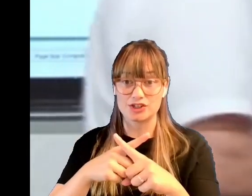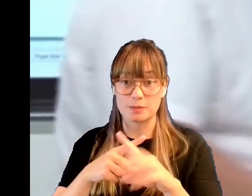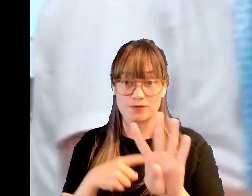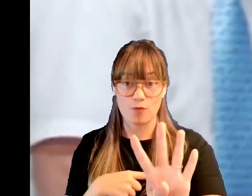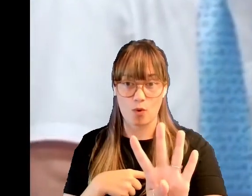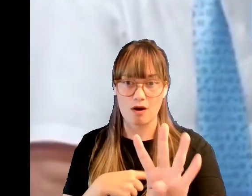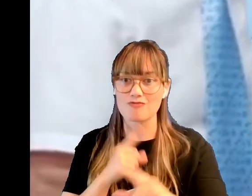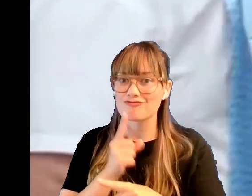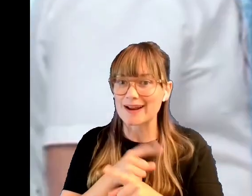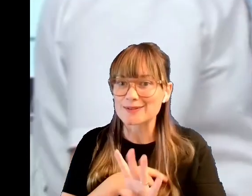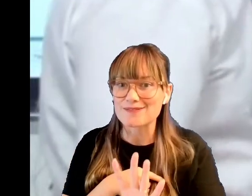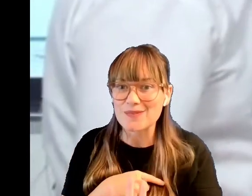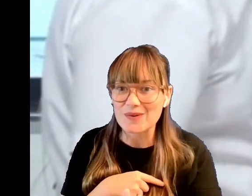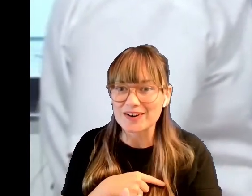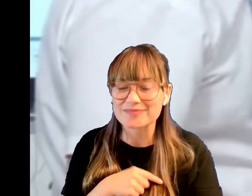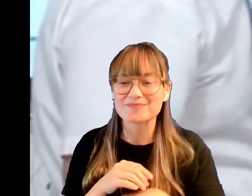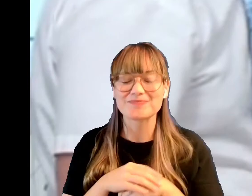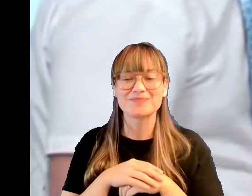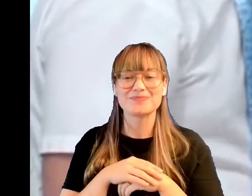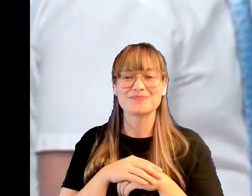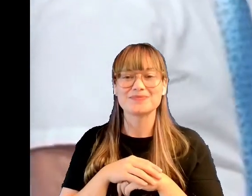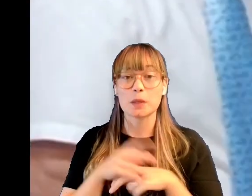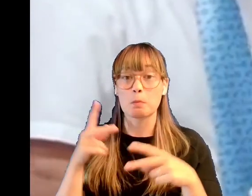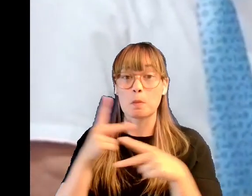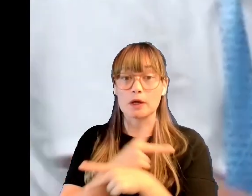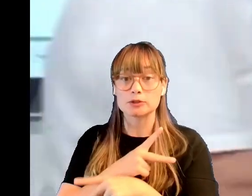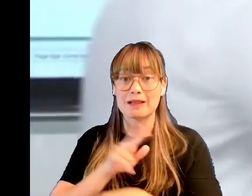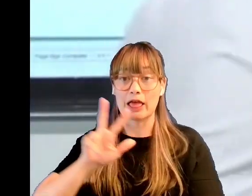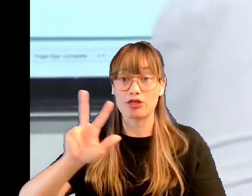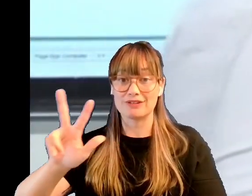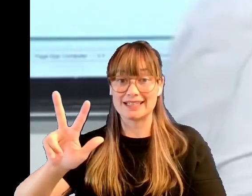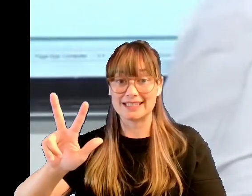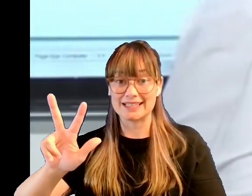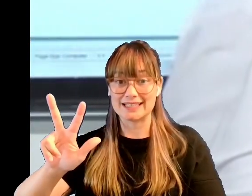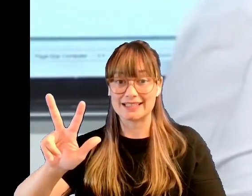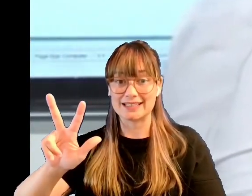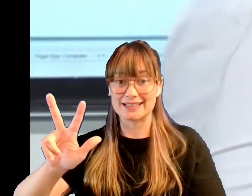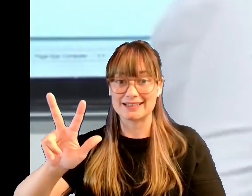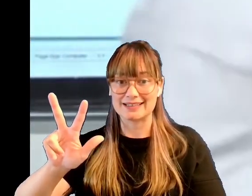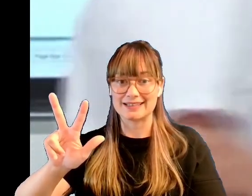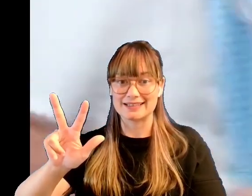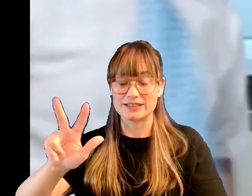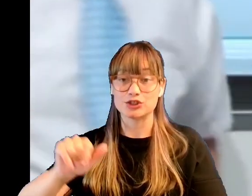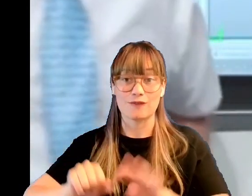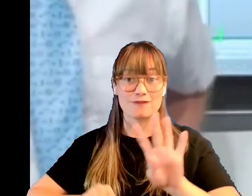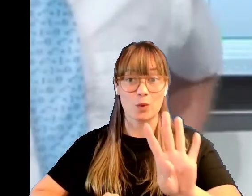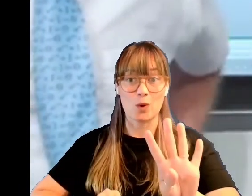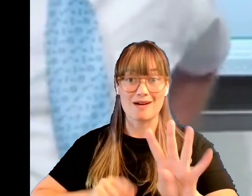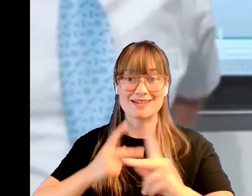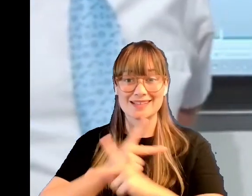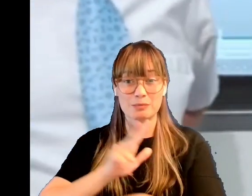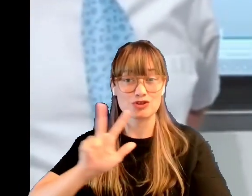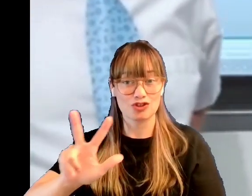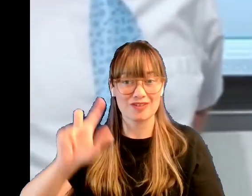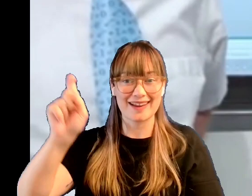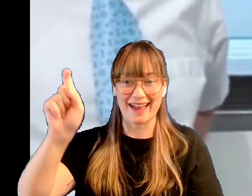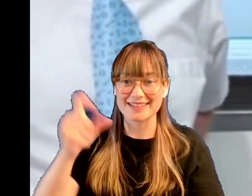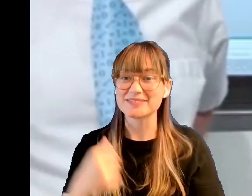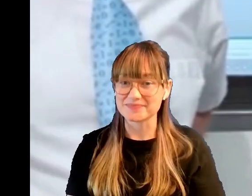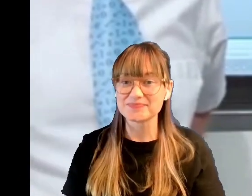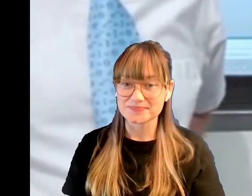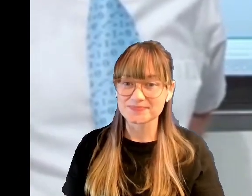number out in front. We are multiplying by 3 each time, so it's 3 to the x power.